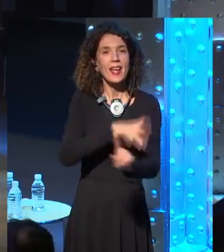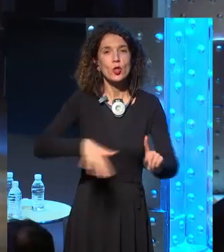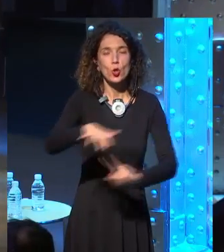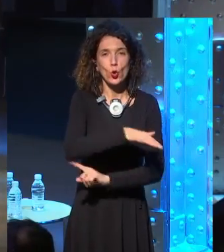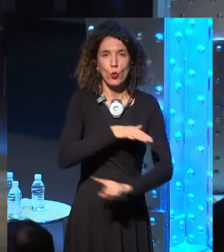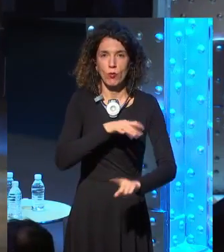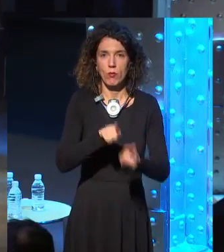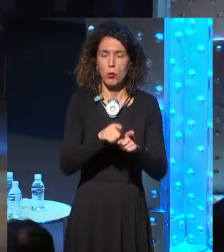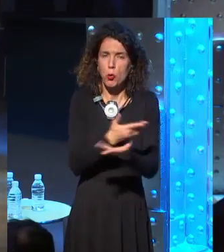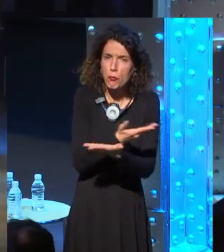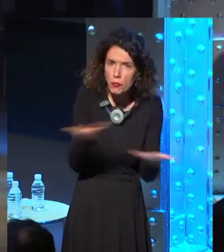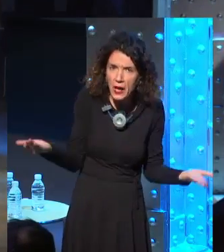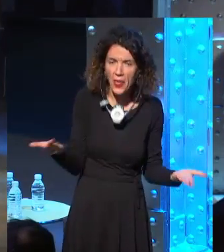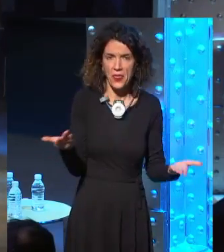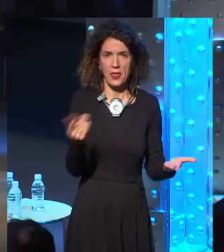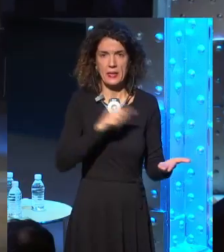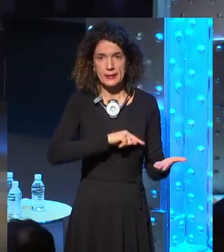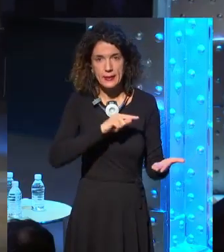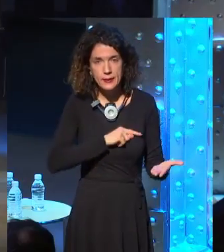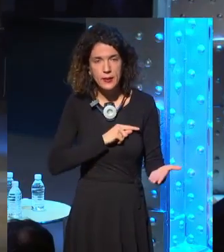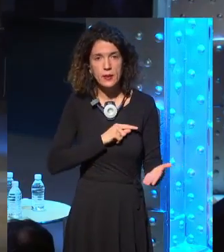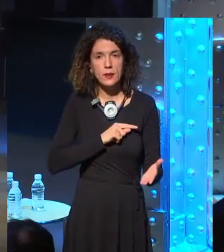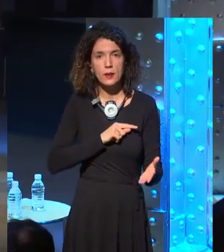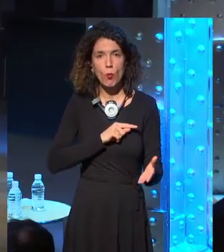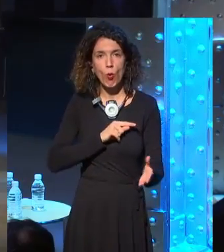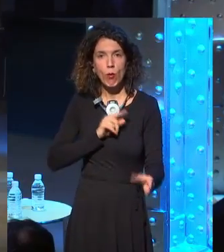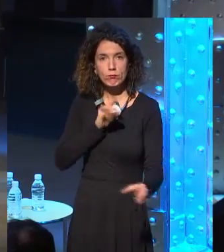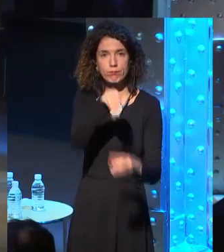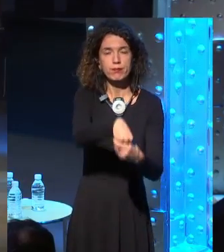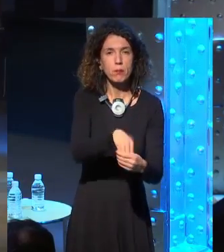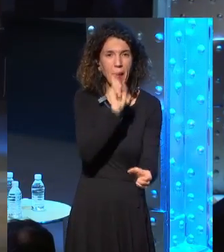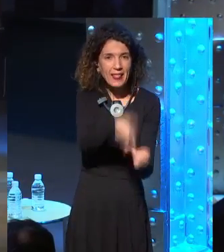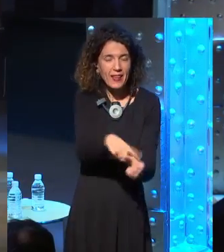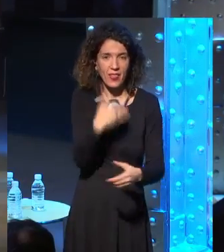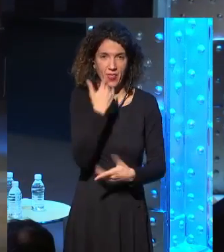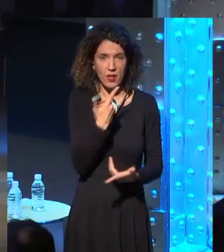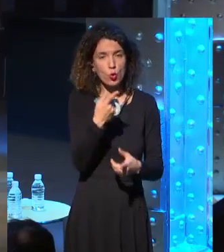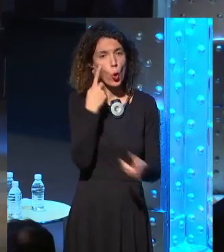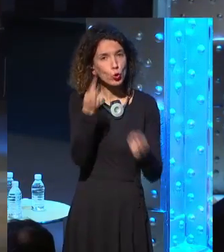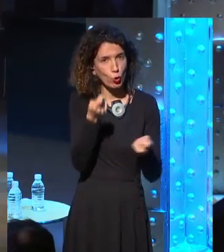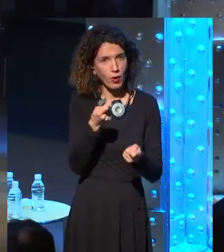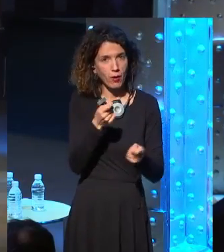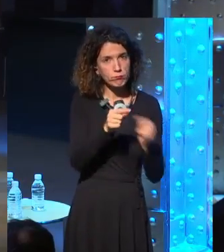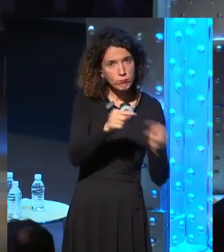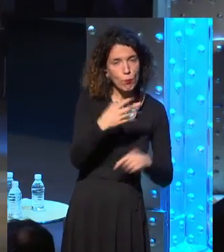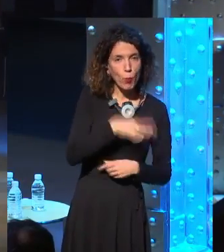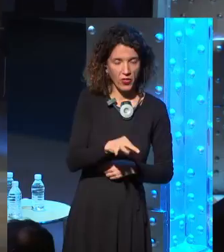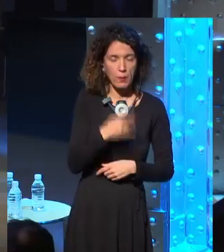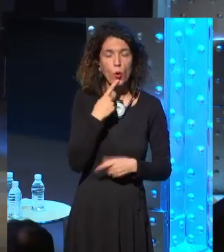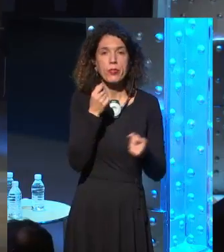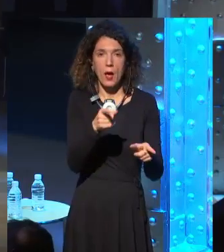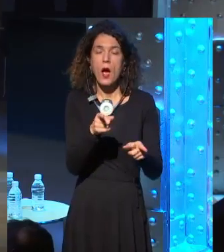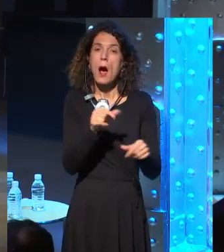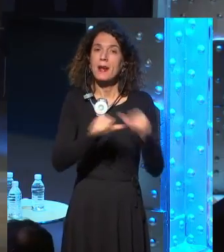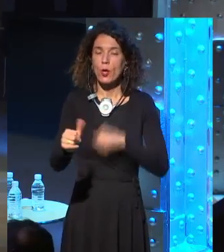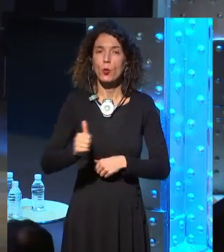feel belongingness. And this is what we can measure, and how we can provide better opportunities for people. And we do need